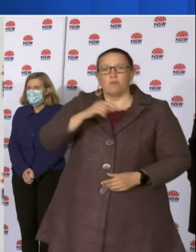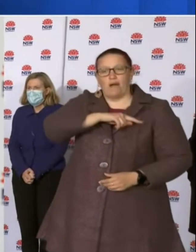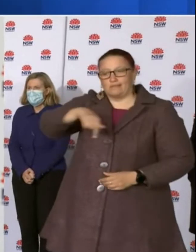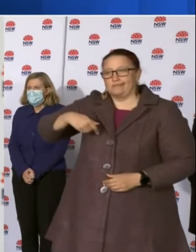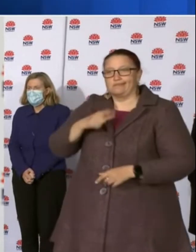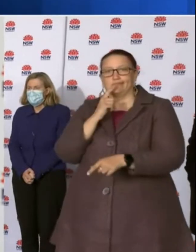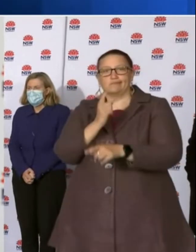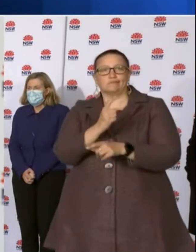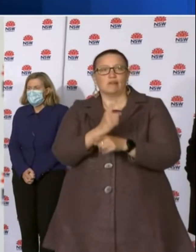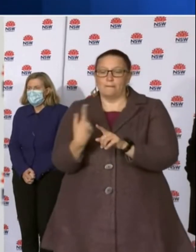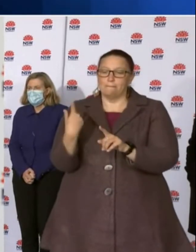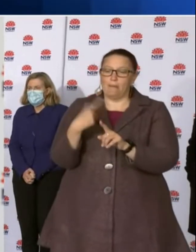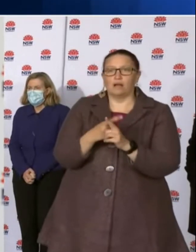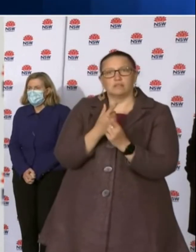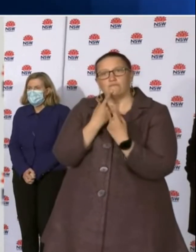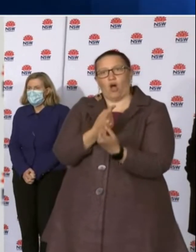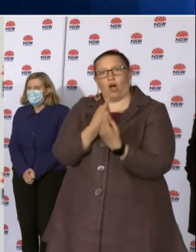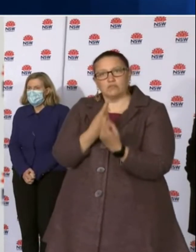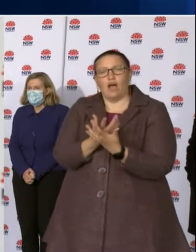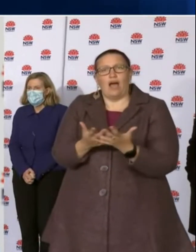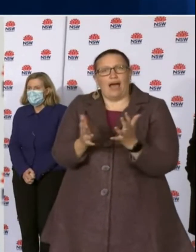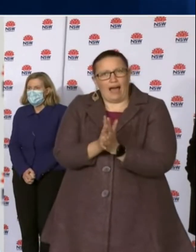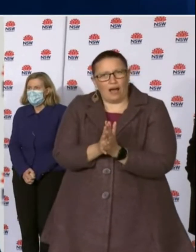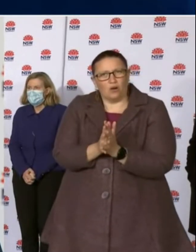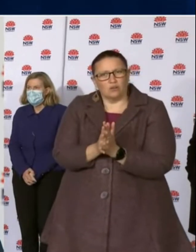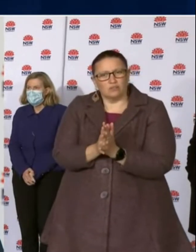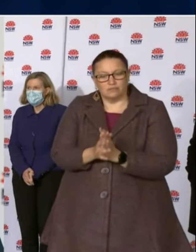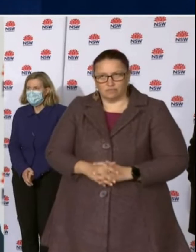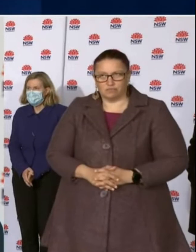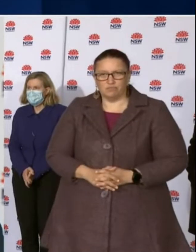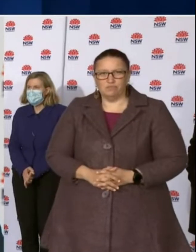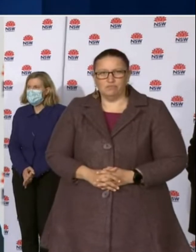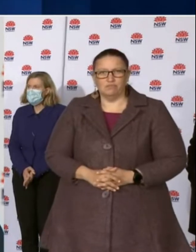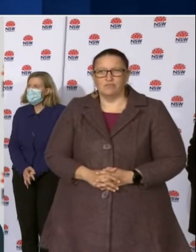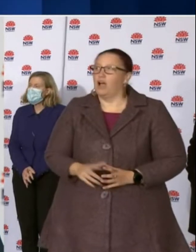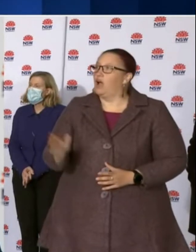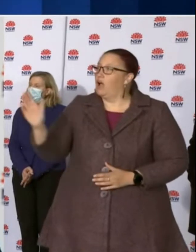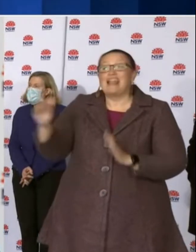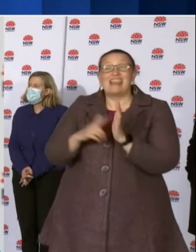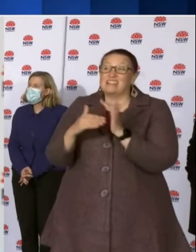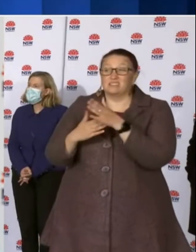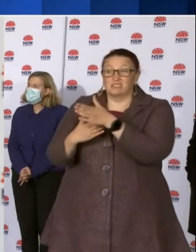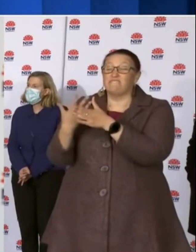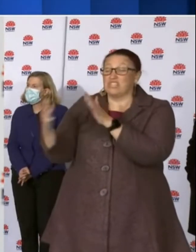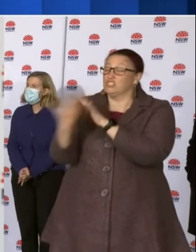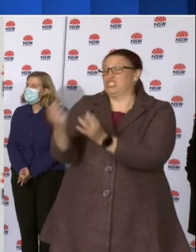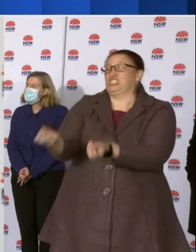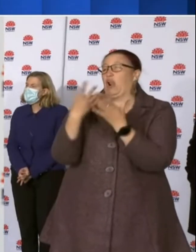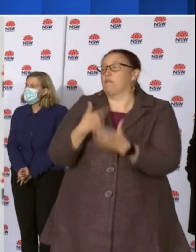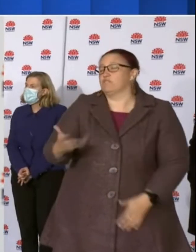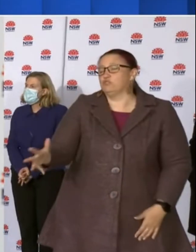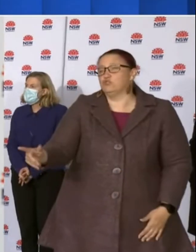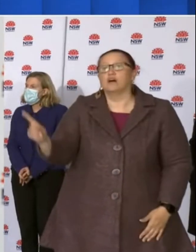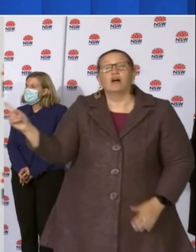people to do to keep people safe, I think is entirely appropriate. Why don't you release Sorry, them? Liz. Sorry, I said Liz was the next one, Andrew. I don't need you Just yelling on over everybody else. just speaking about